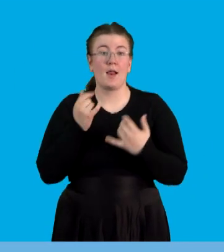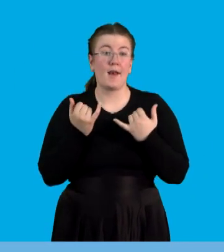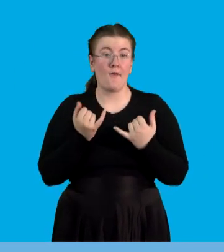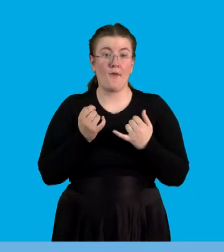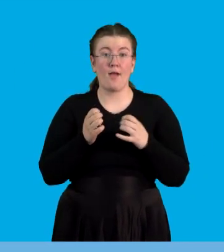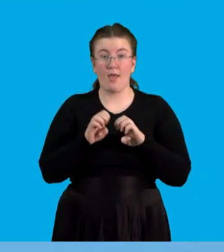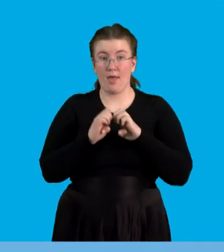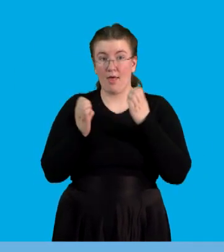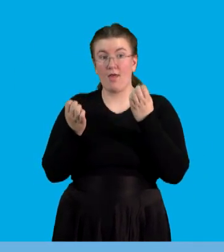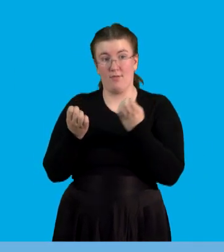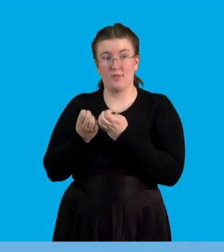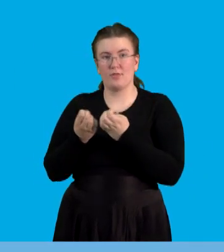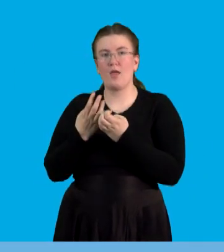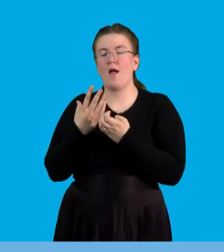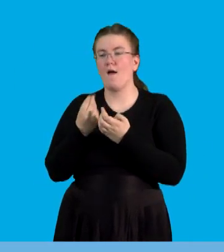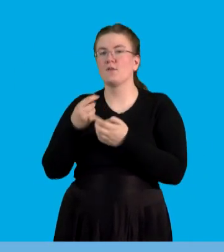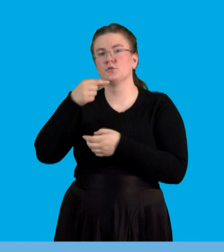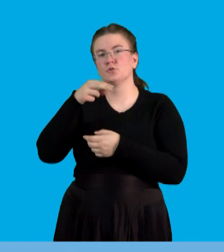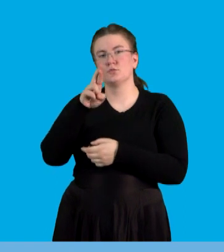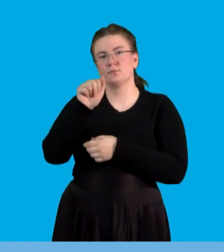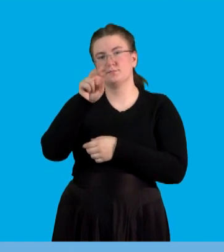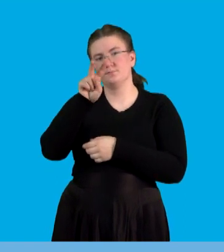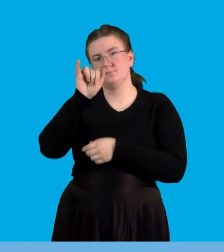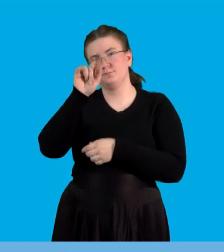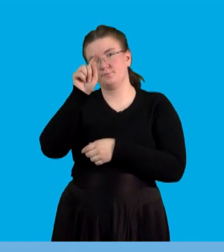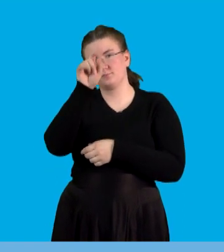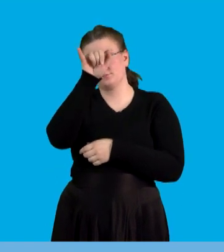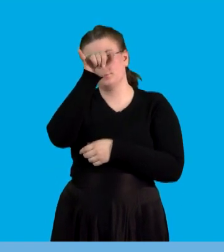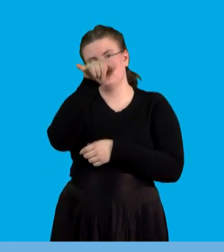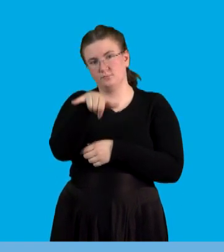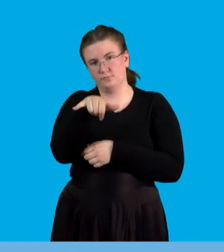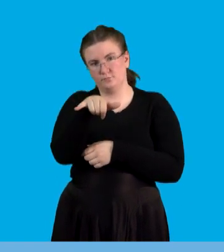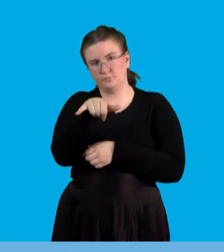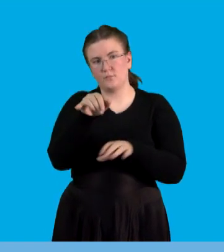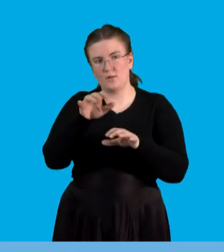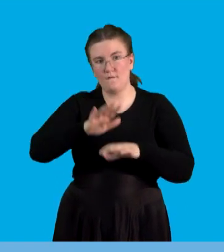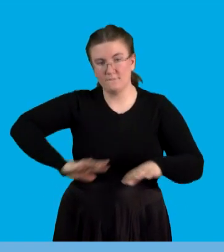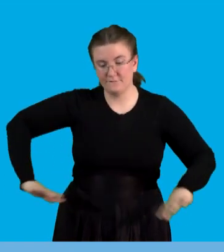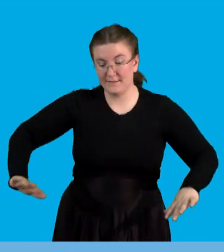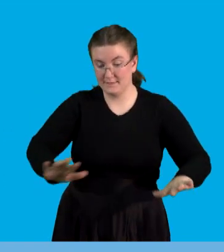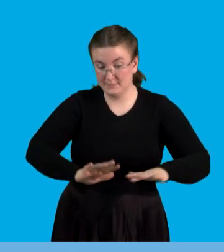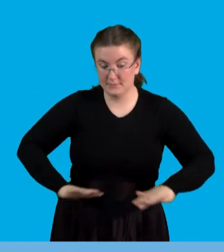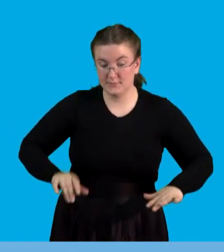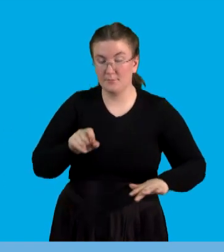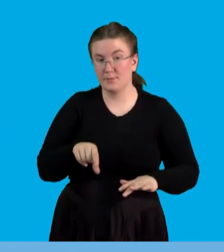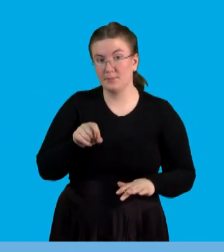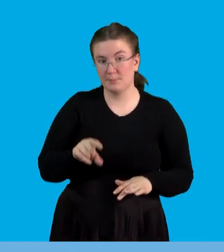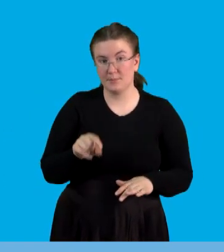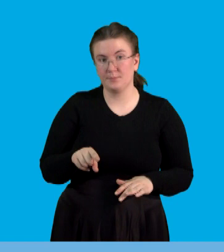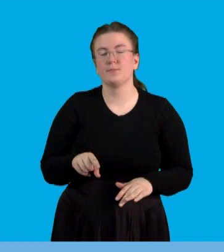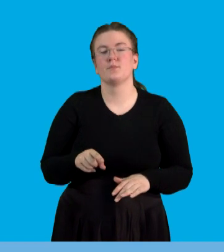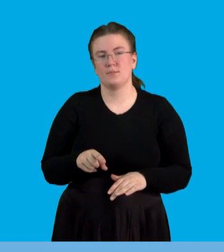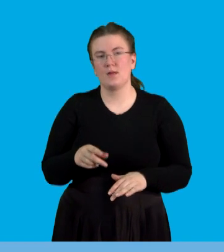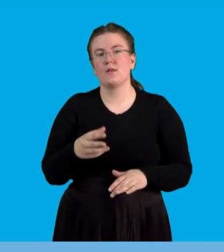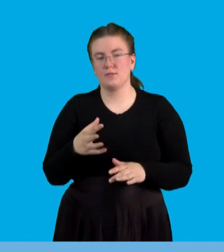object on or near its surface within its gravitational field. So the gravitational field, that's now the space around